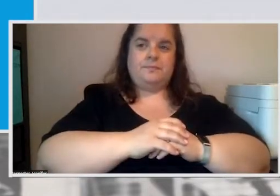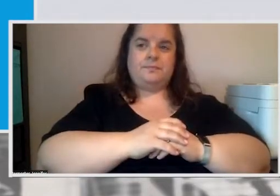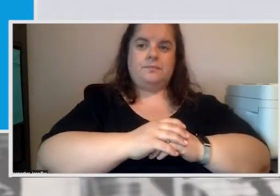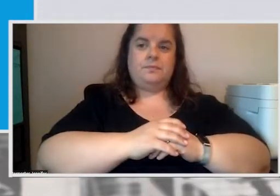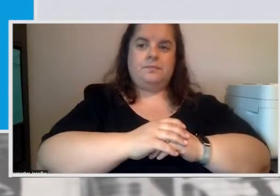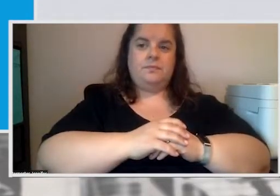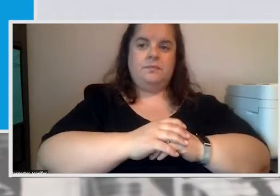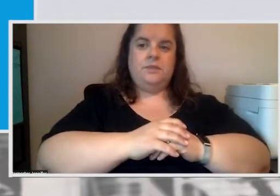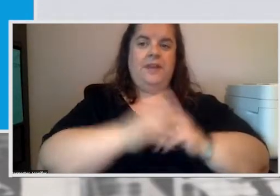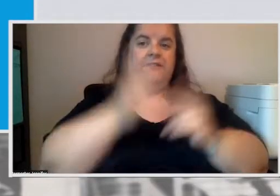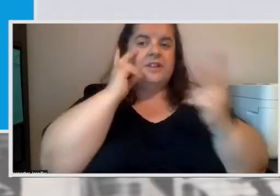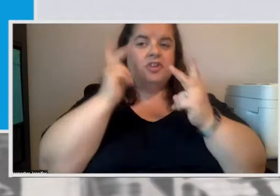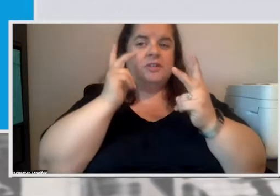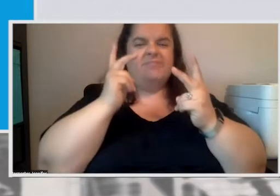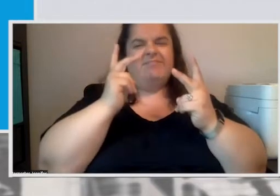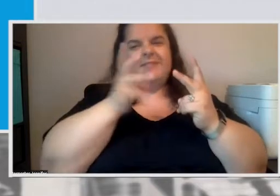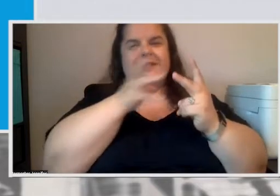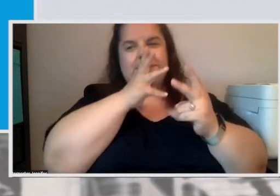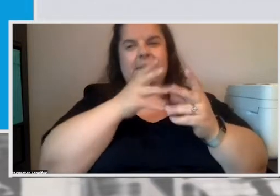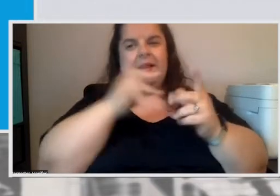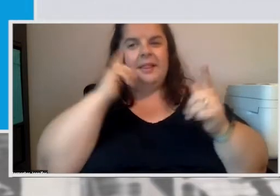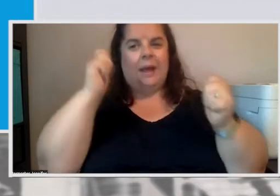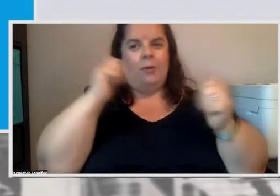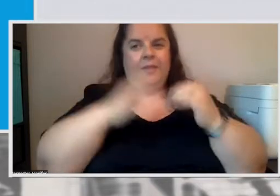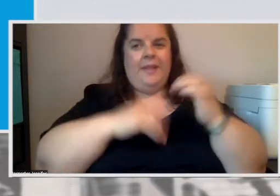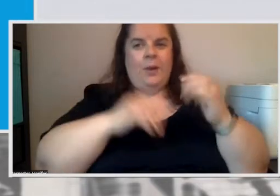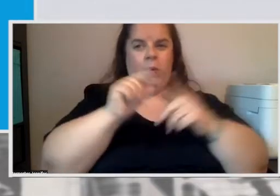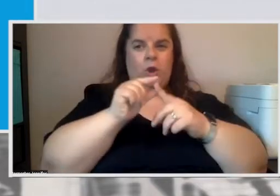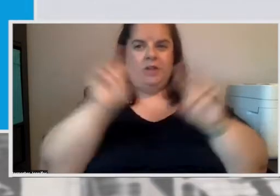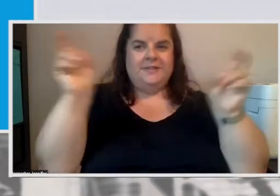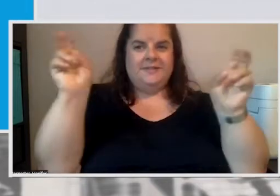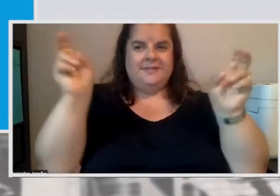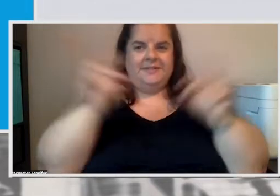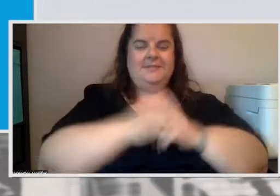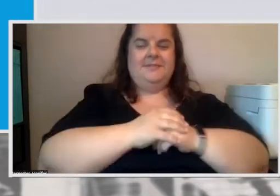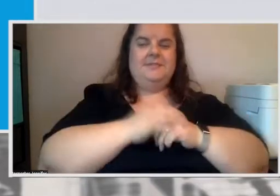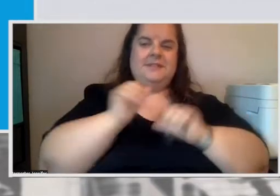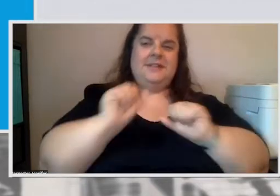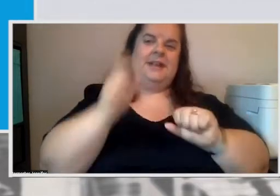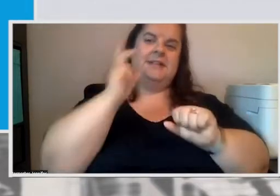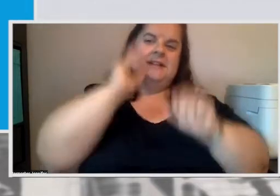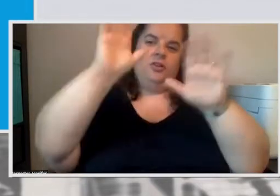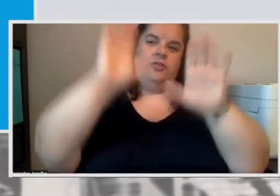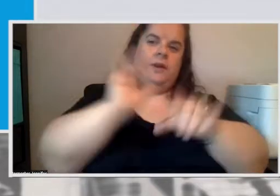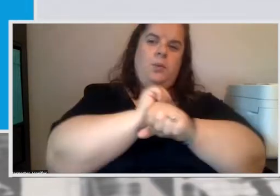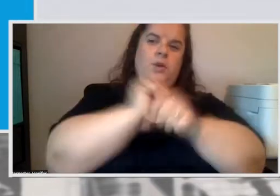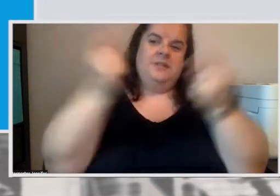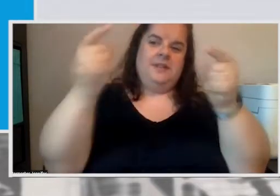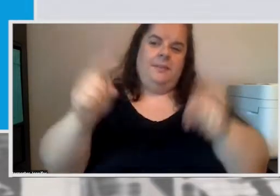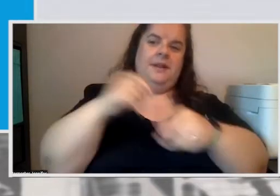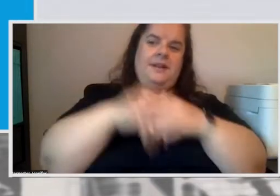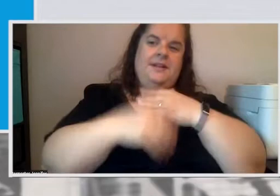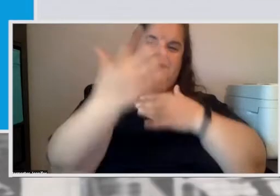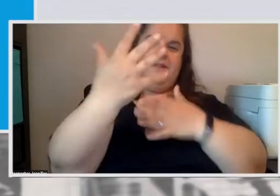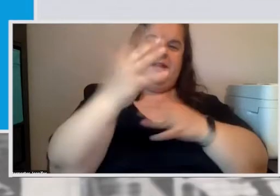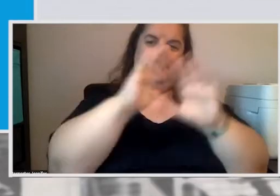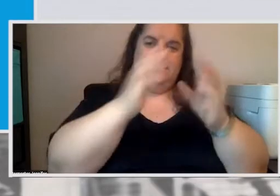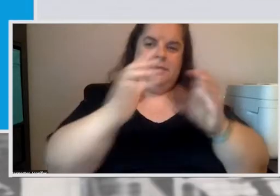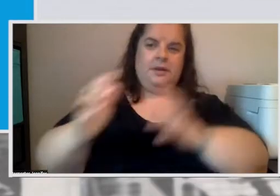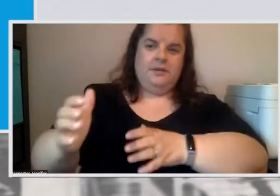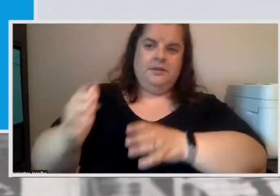Visuals speak louder than words, right? So everyone can be able to see some of the great work that's going on, at least in 5 sections of the city,